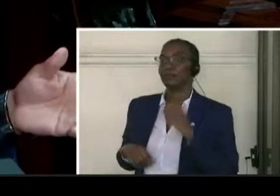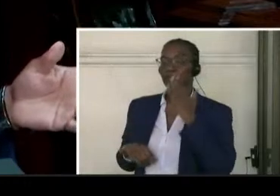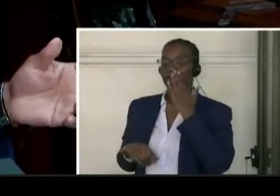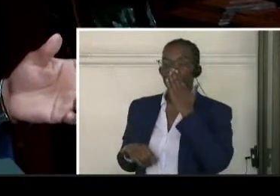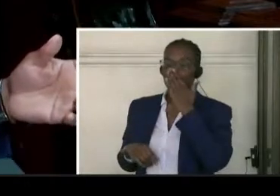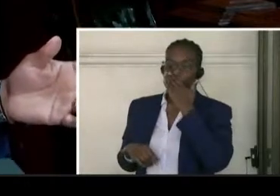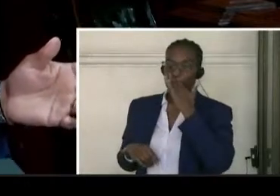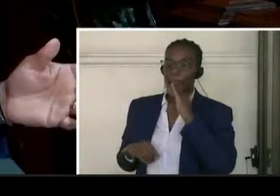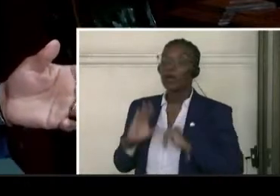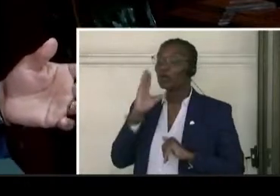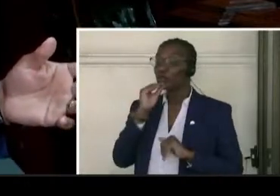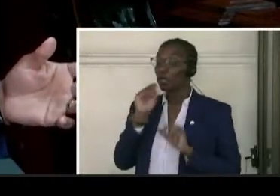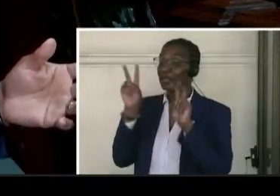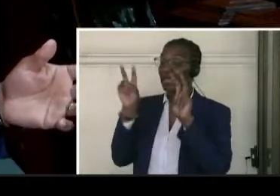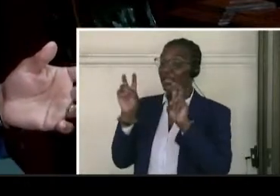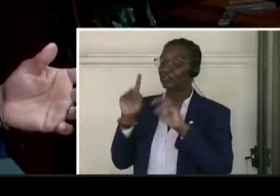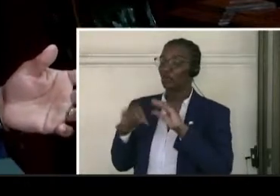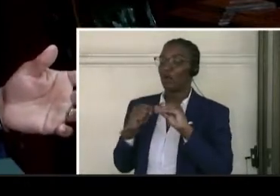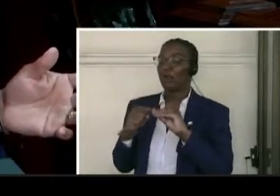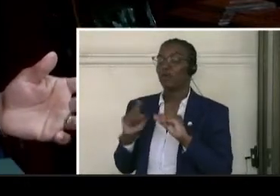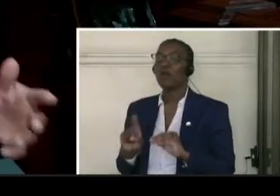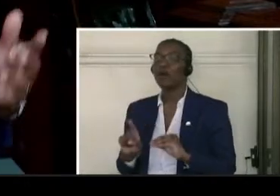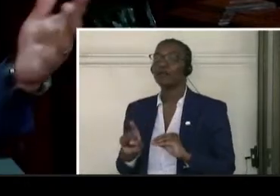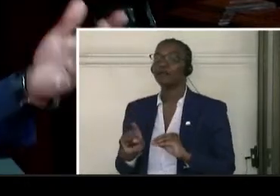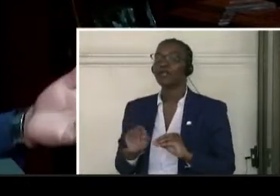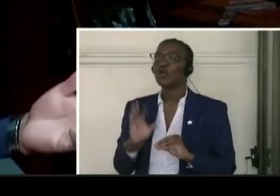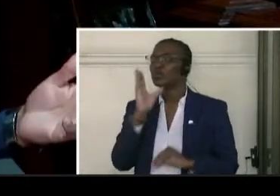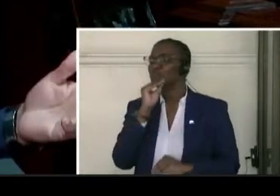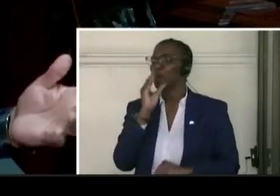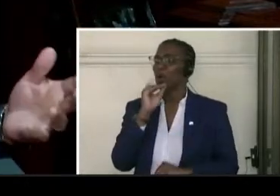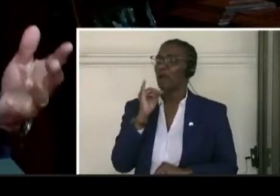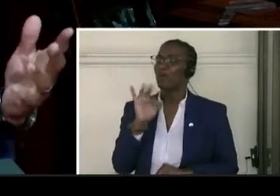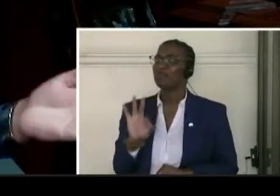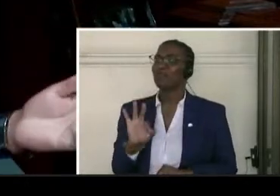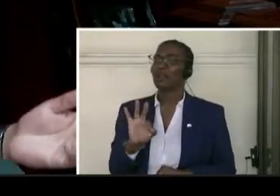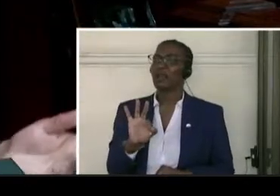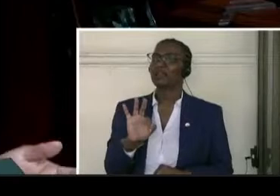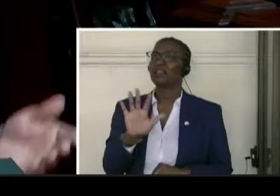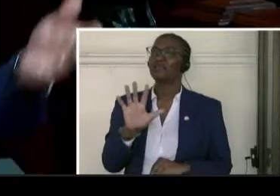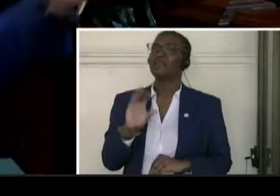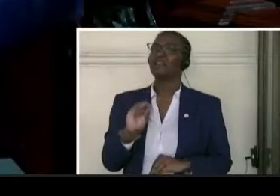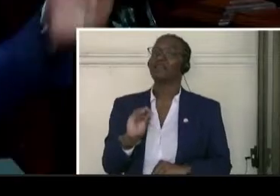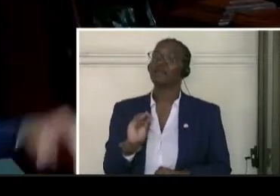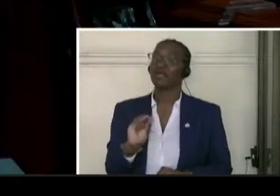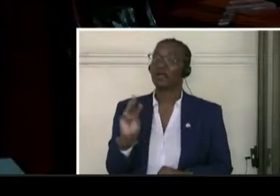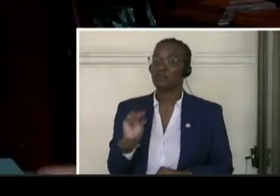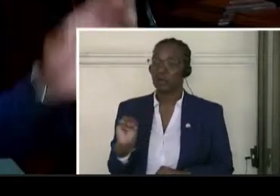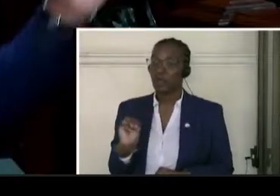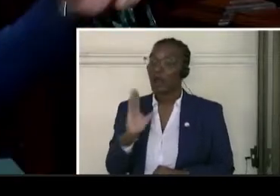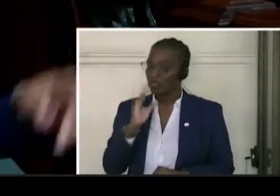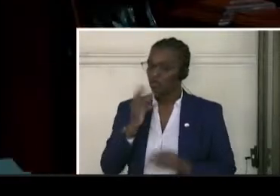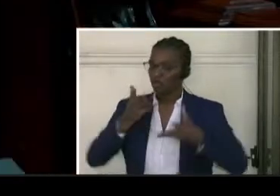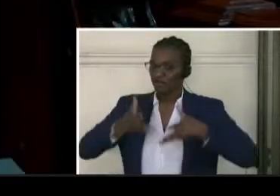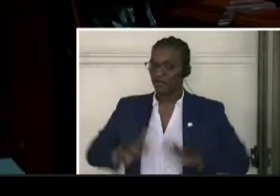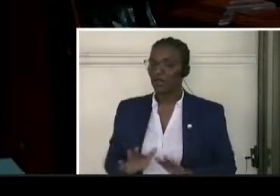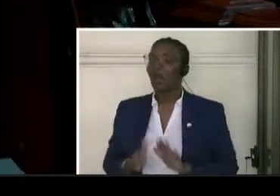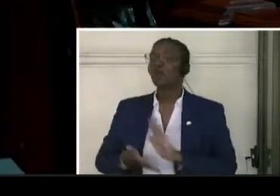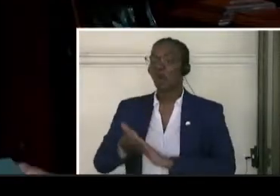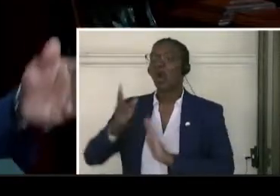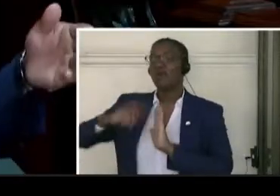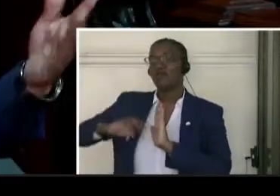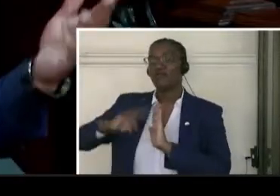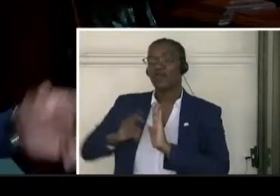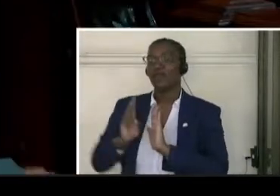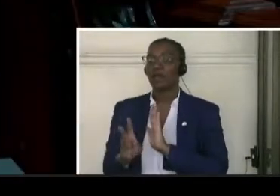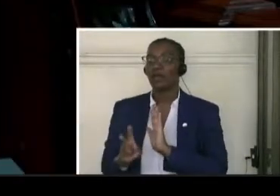talking about the issue of you spoke about 350 million again. I've attended to you. Please go and read.